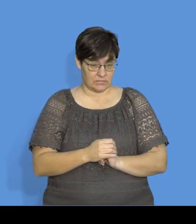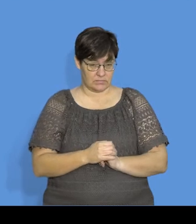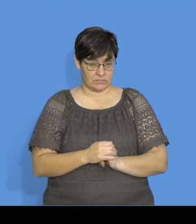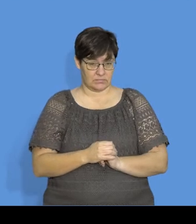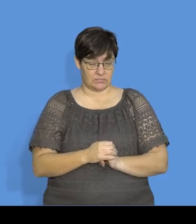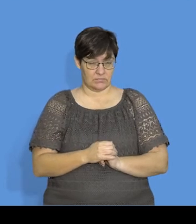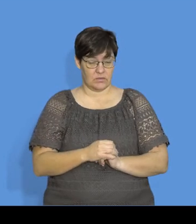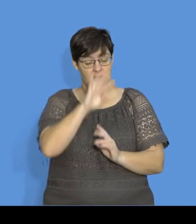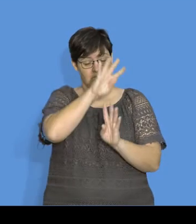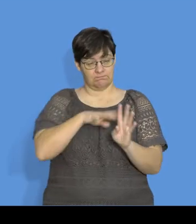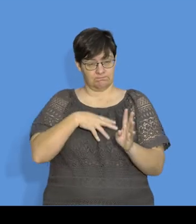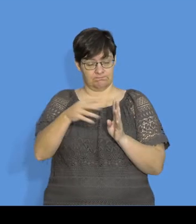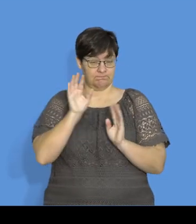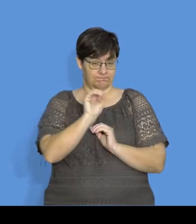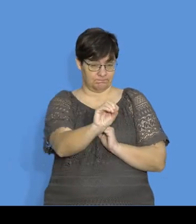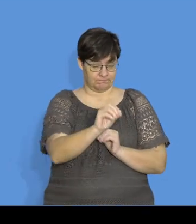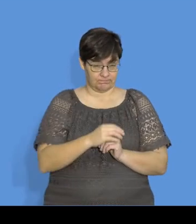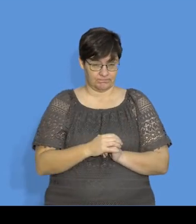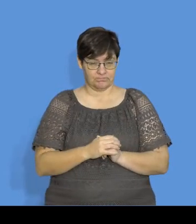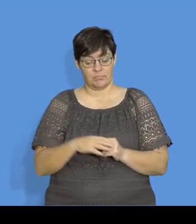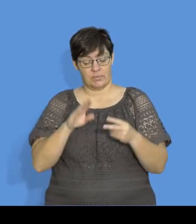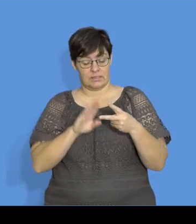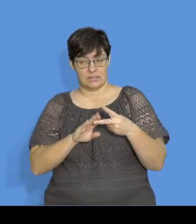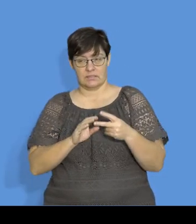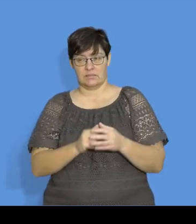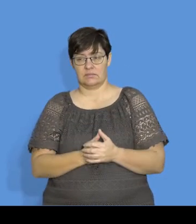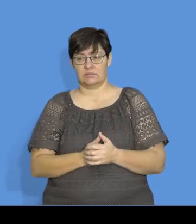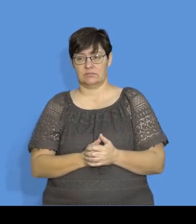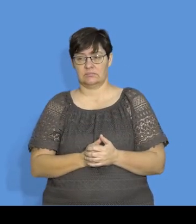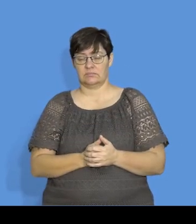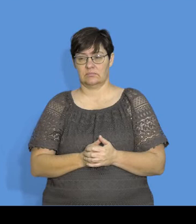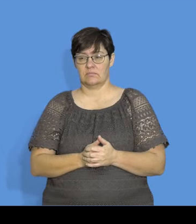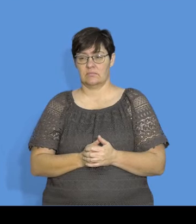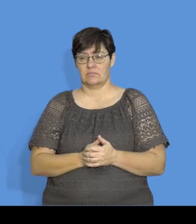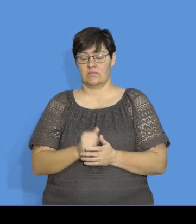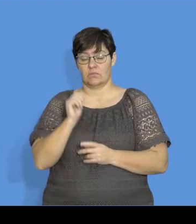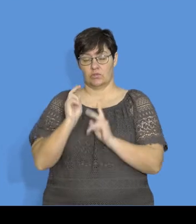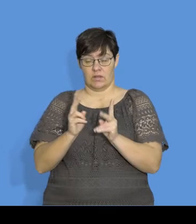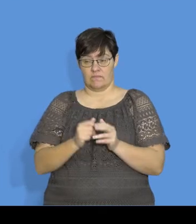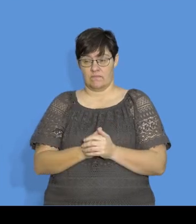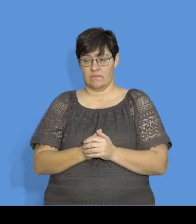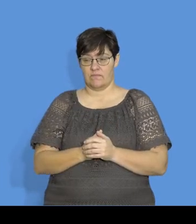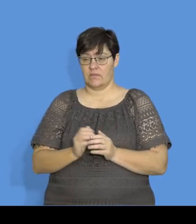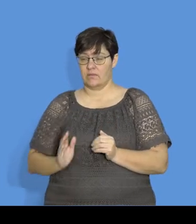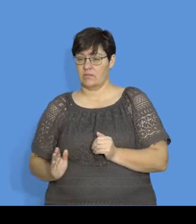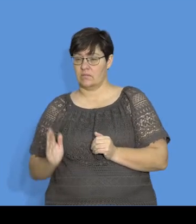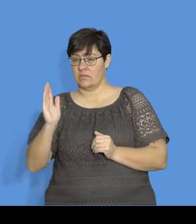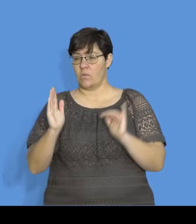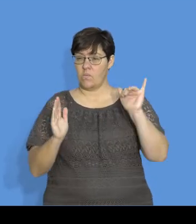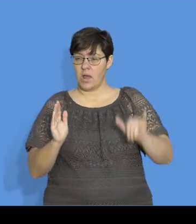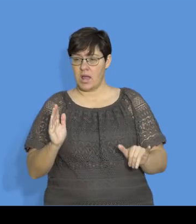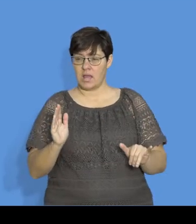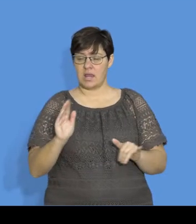On my Cartesian plane. Let's look at the second point. When x is 12, what is